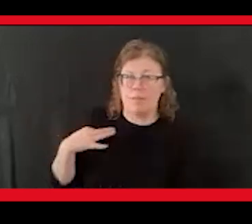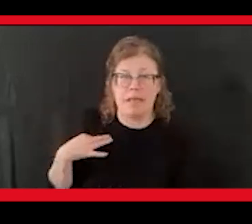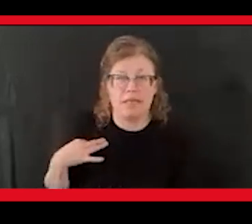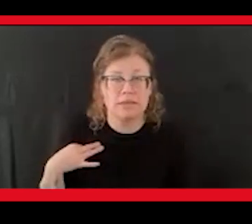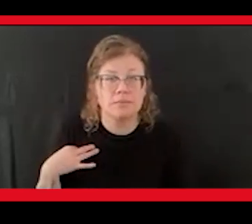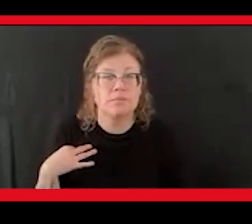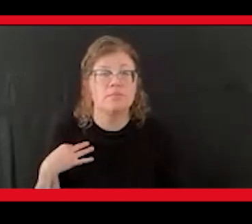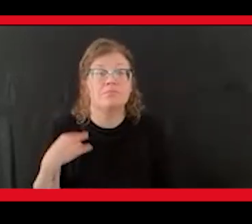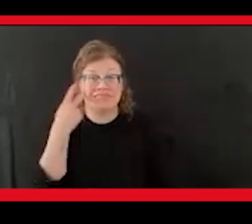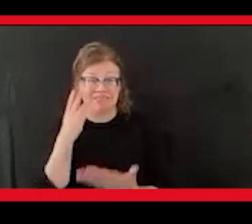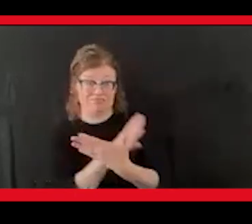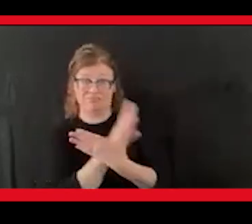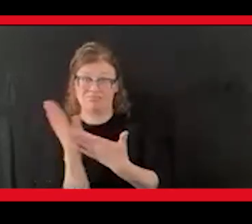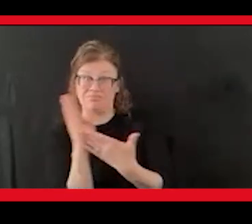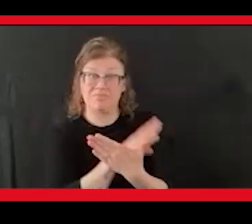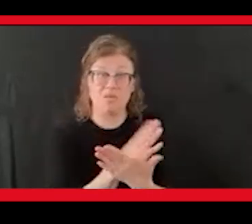disagree, or strongly disagree.